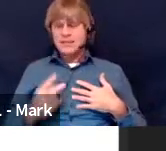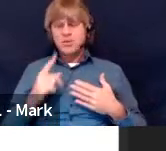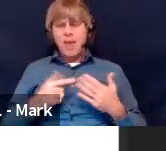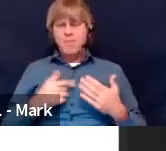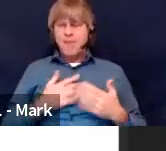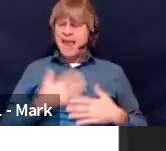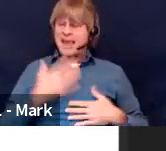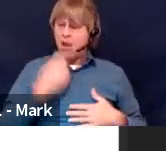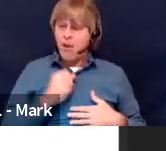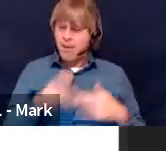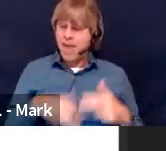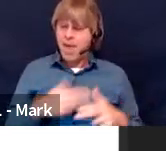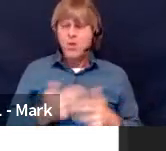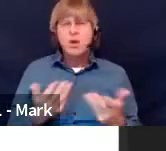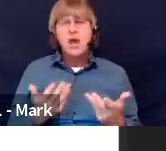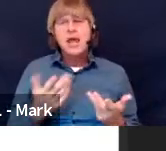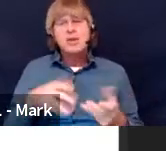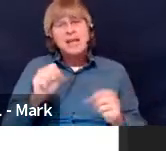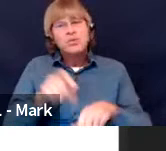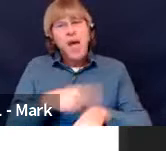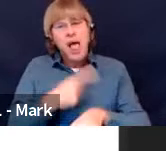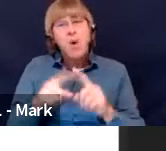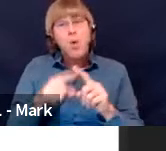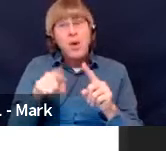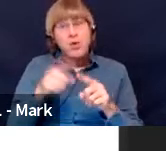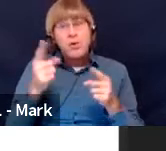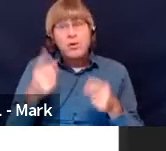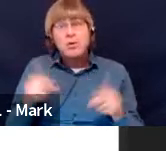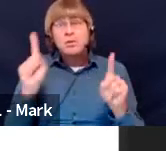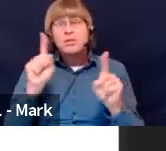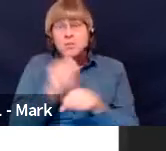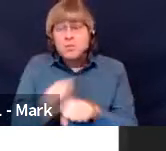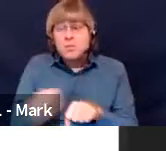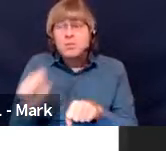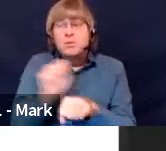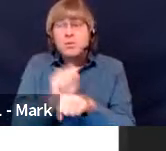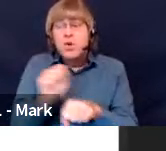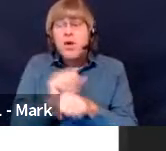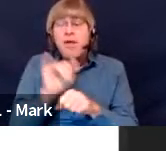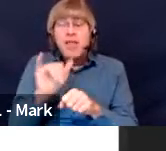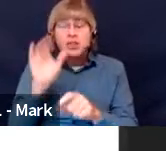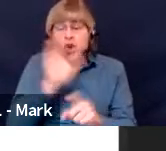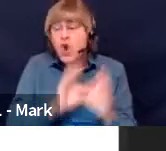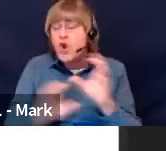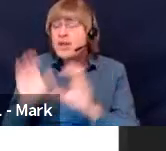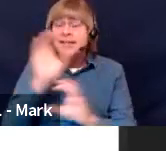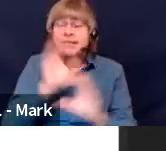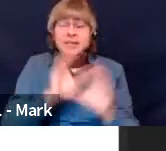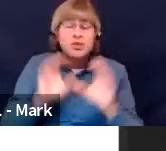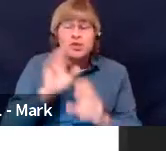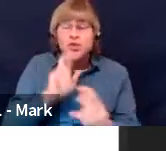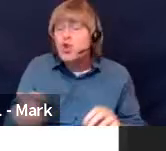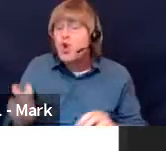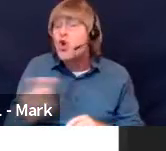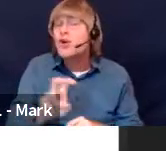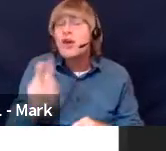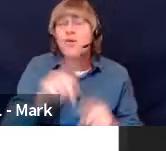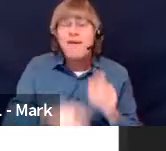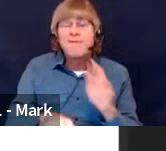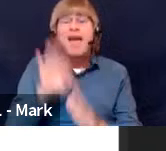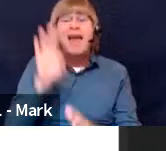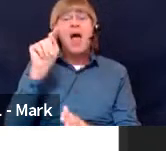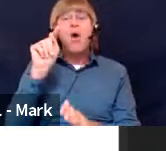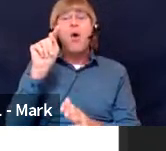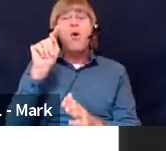care about. But when you continue doing the journey, going on the journey to find out what it is